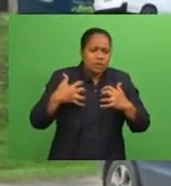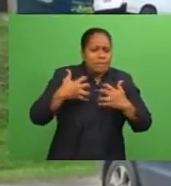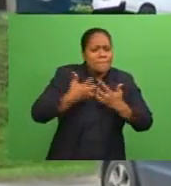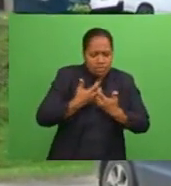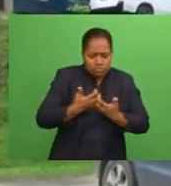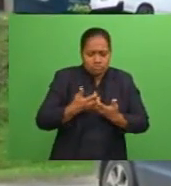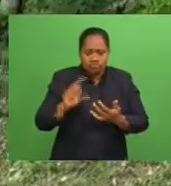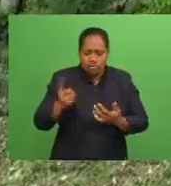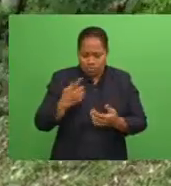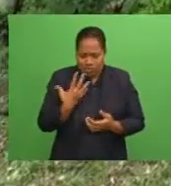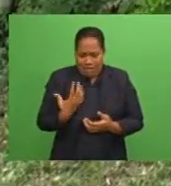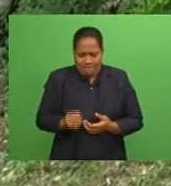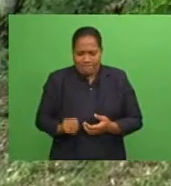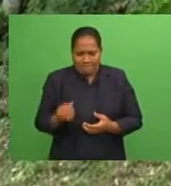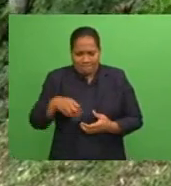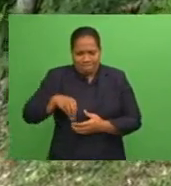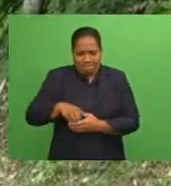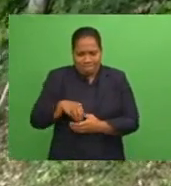as locals.